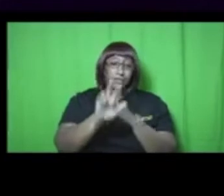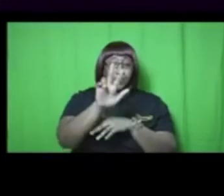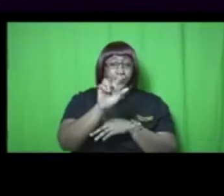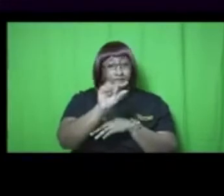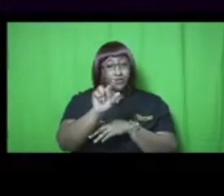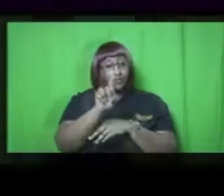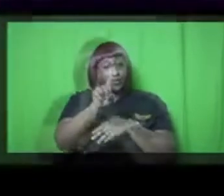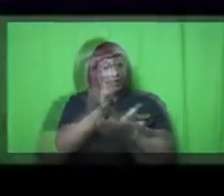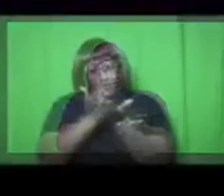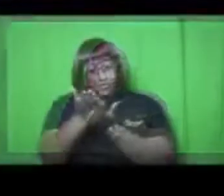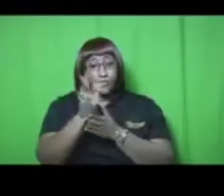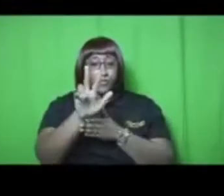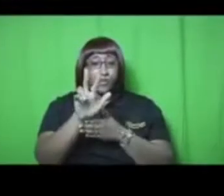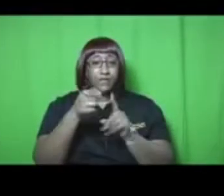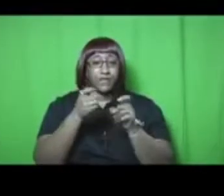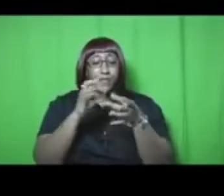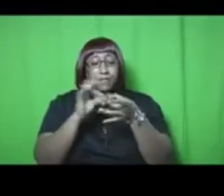3, from the Message translation,